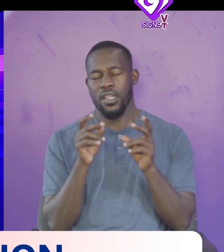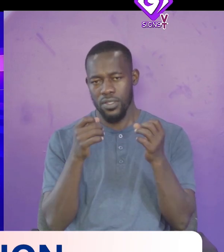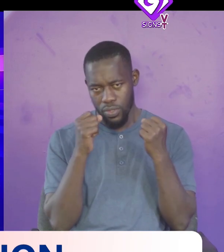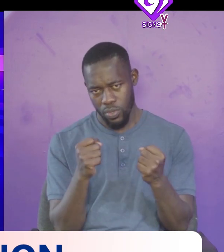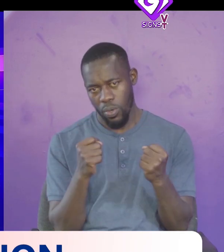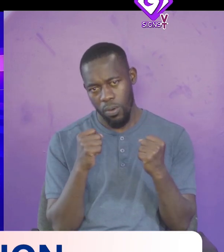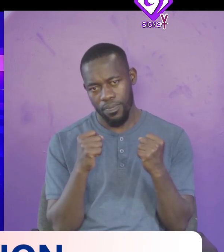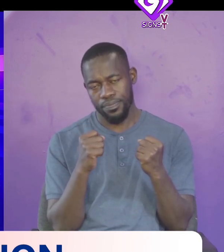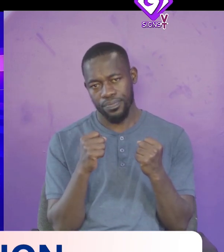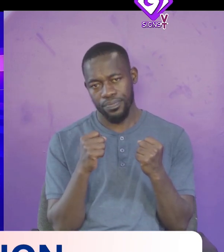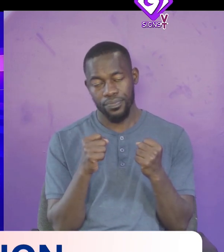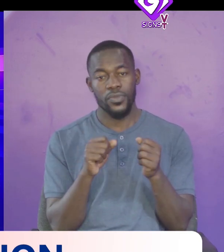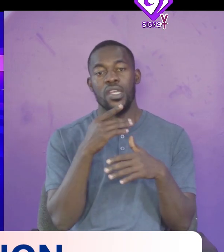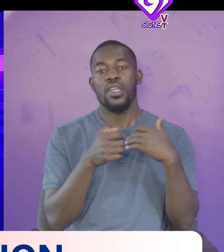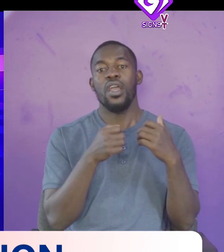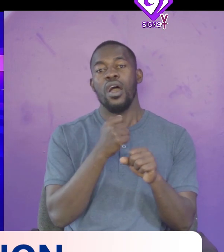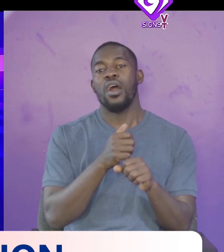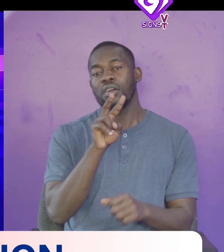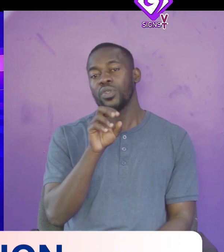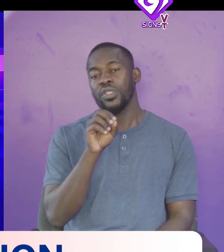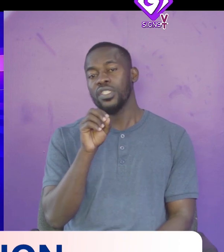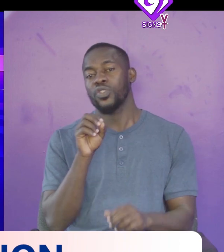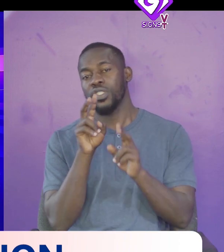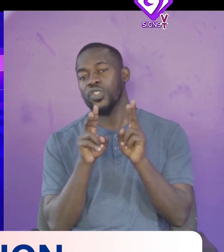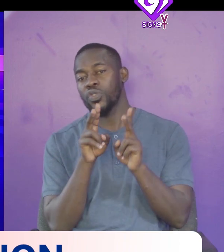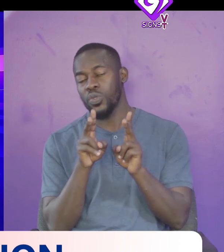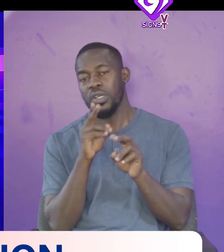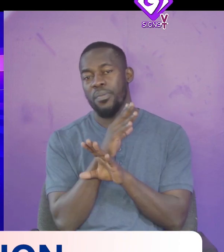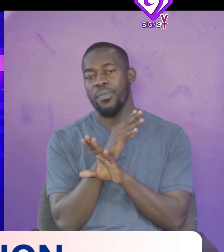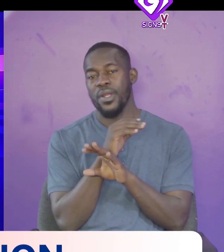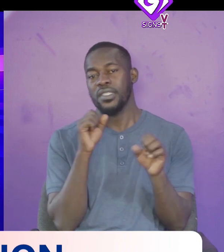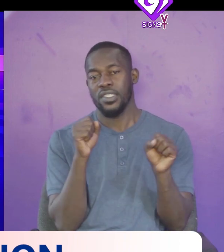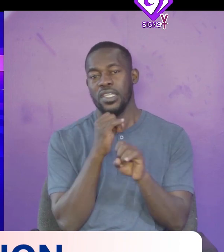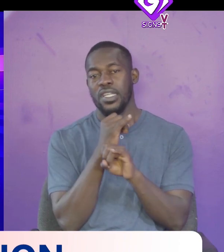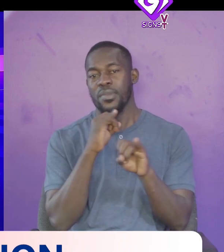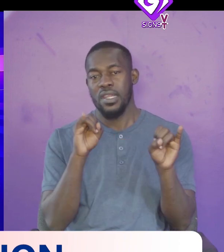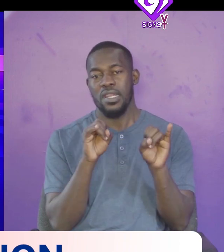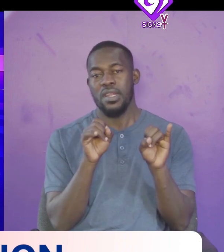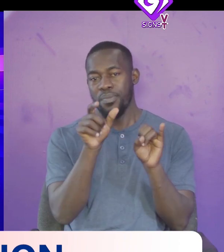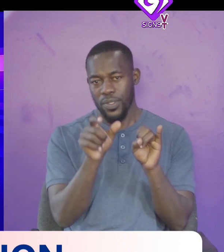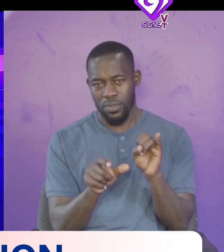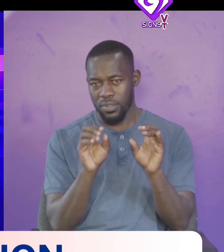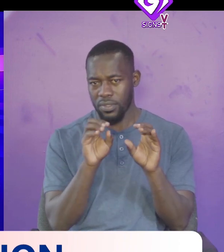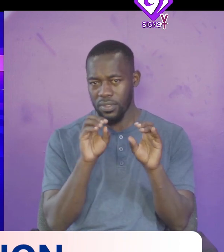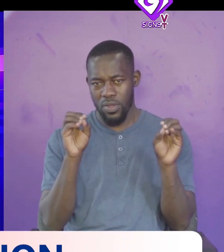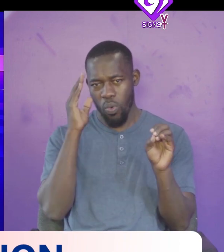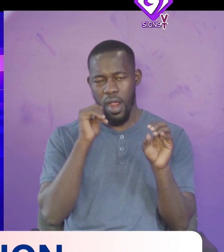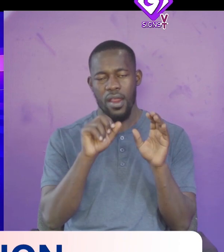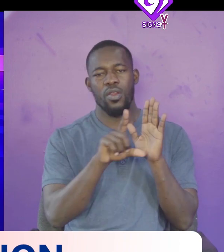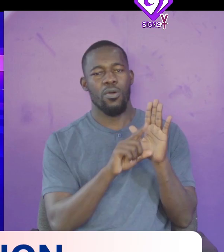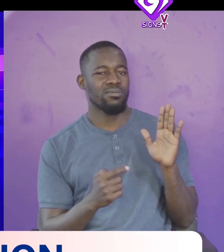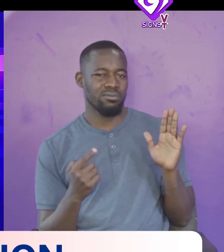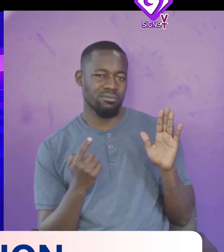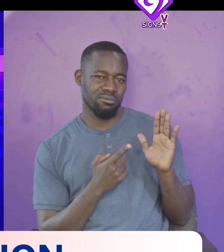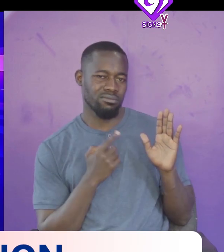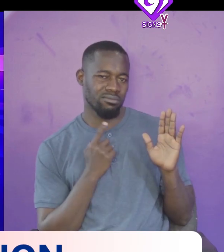Yeah. Jonah, in 2022, there was no presidential independent candidate because of those regulations. Okay.